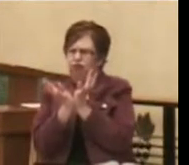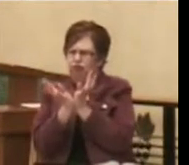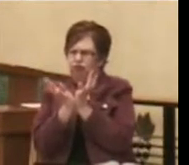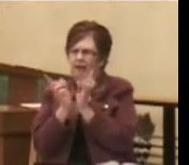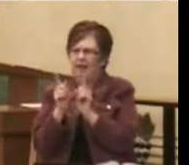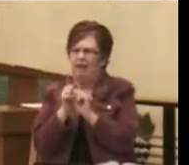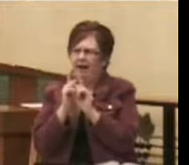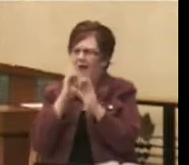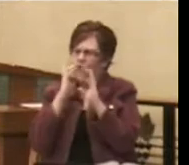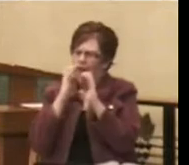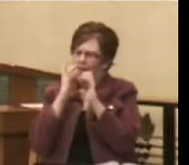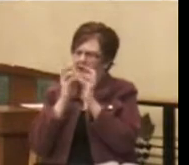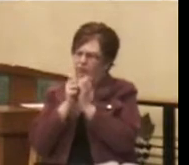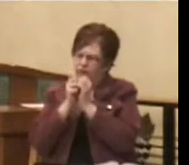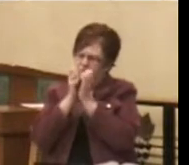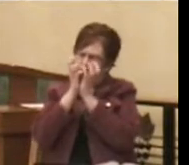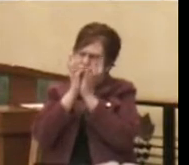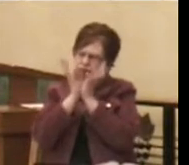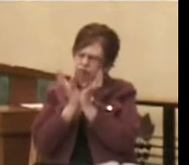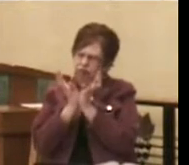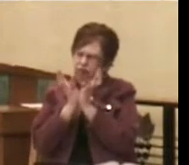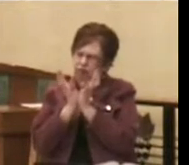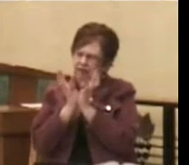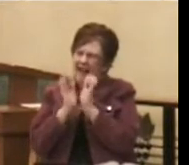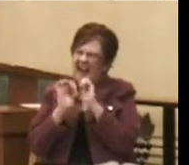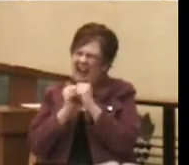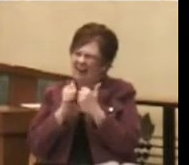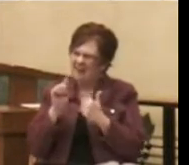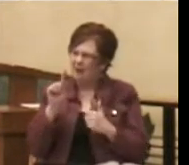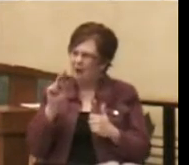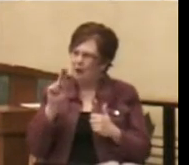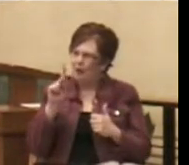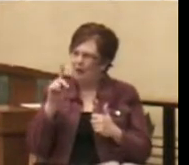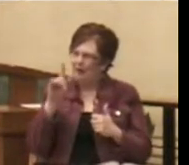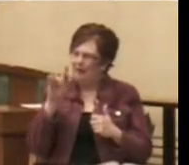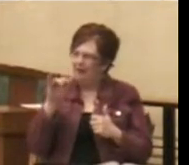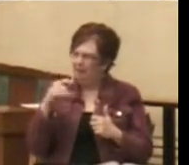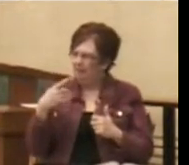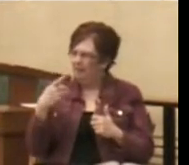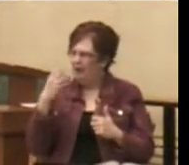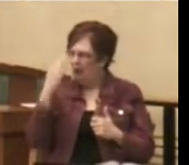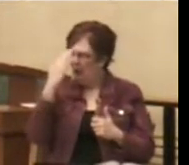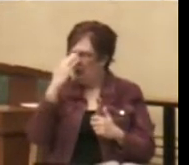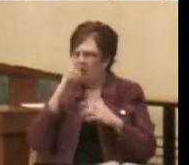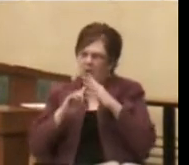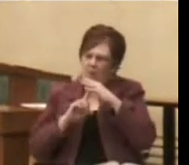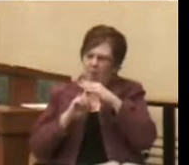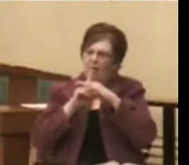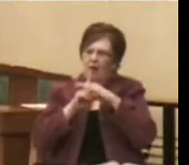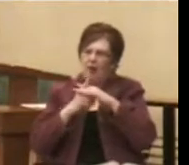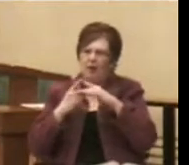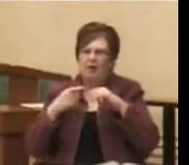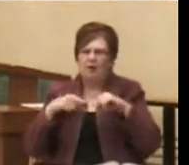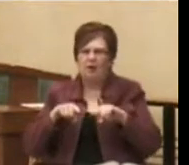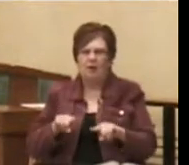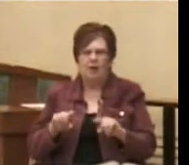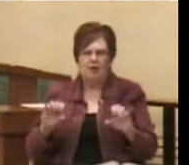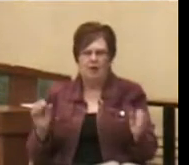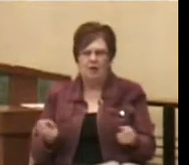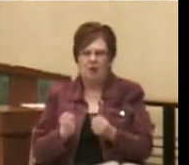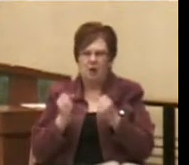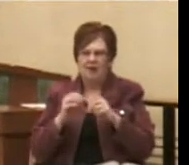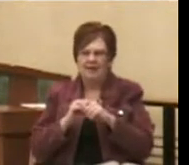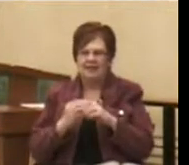trumpet? How does a tulip know to peek its nose through the still cold ground in the spring?